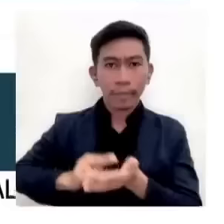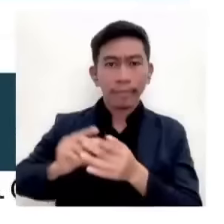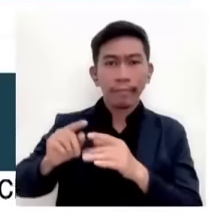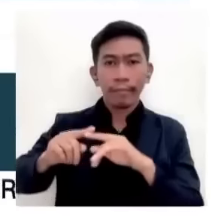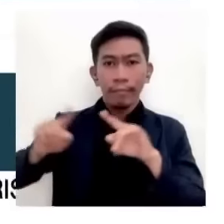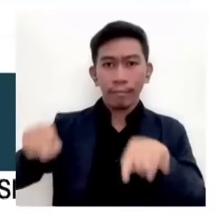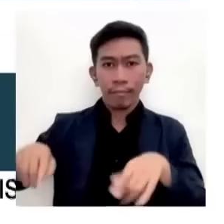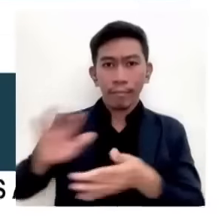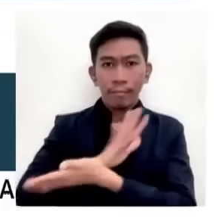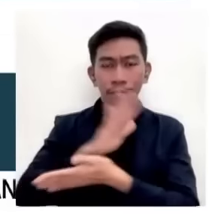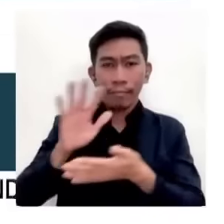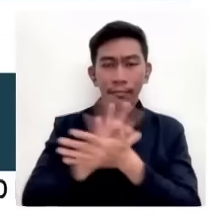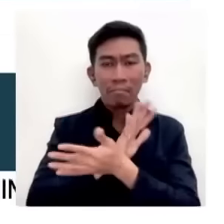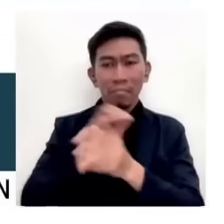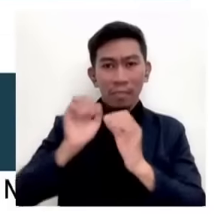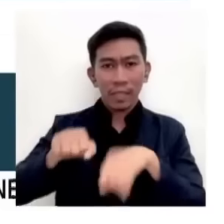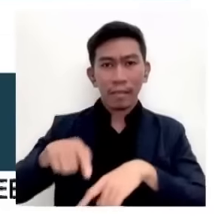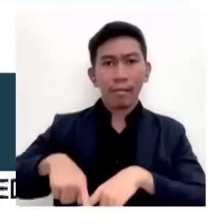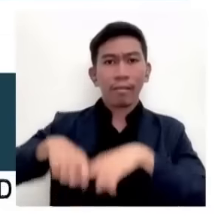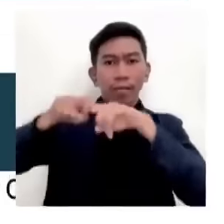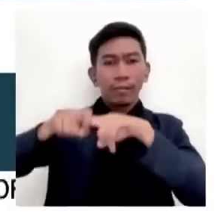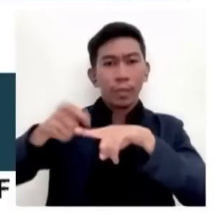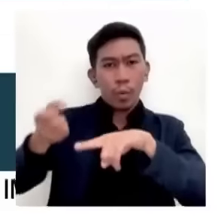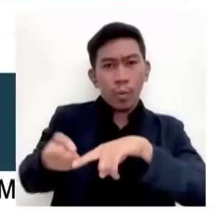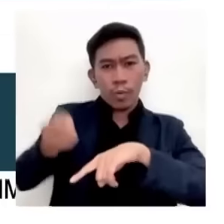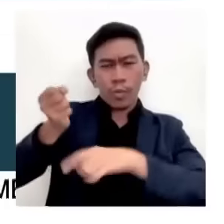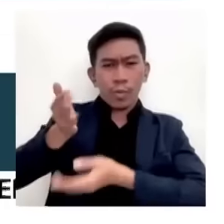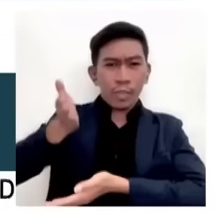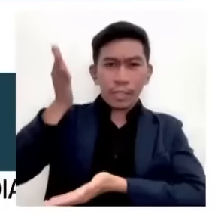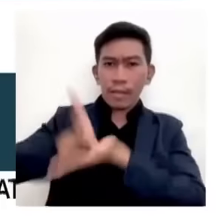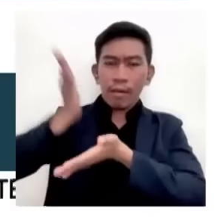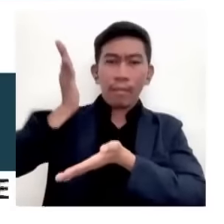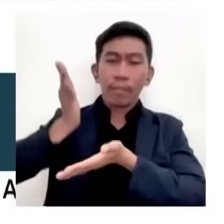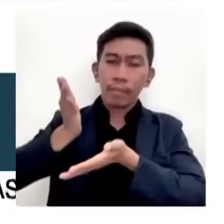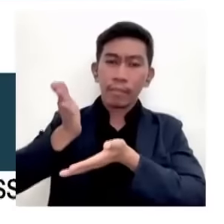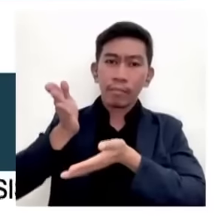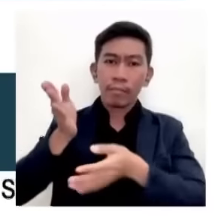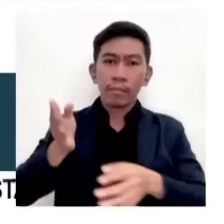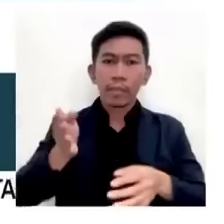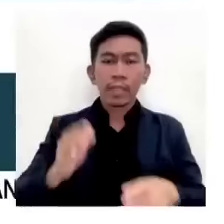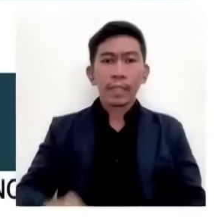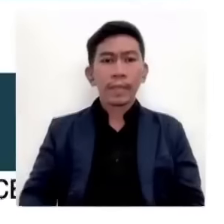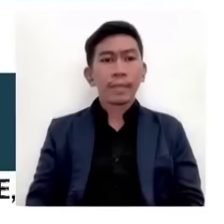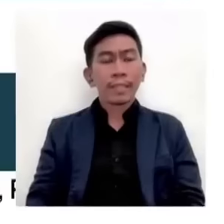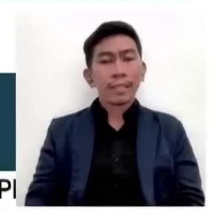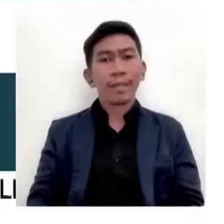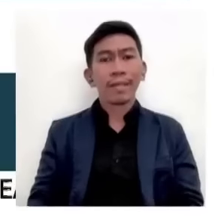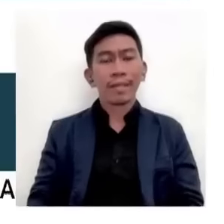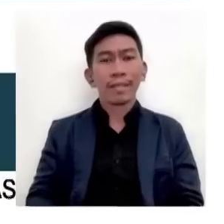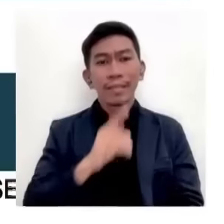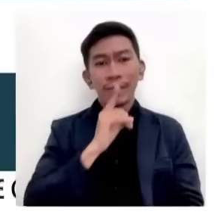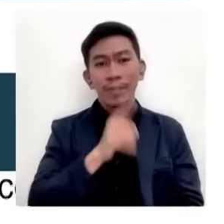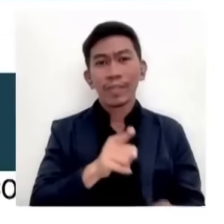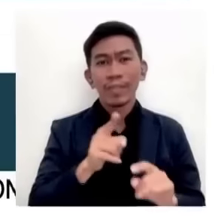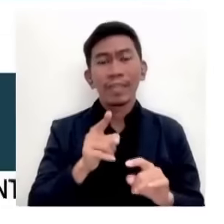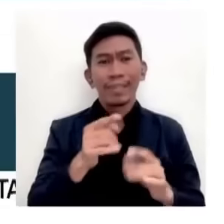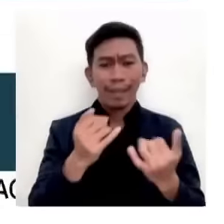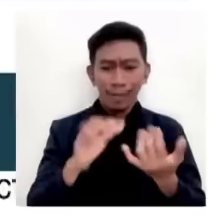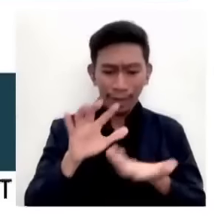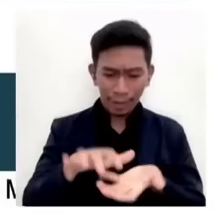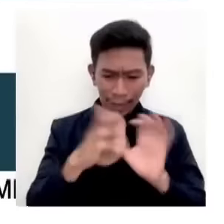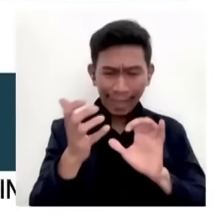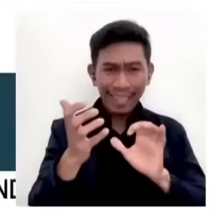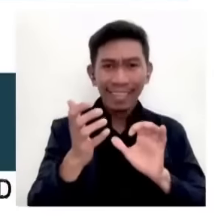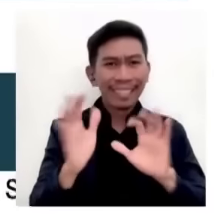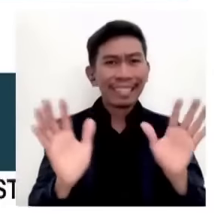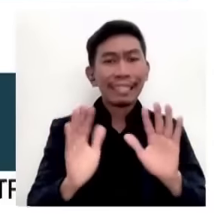put on hold already, or they put a stop to this. Mm-hmm. No, Carmina, hindi isang tayo nagkagulo ng ganito. If they